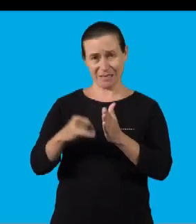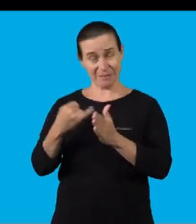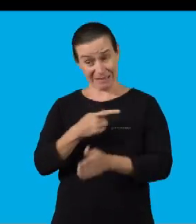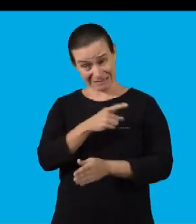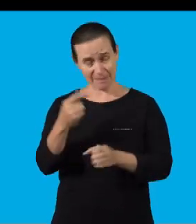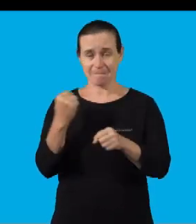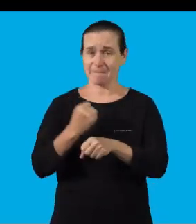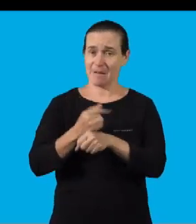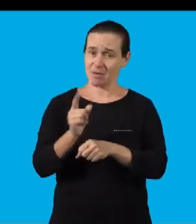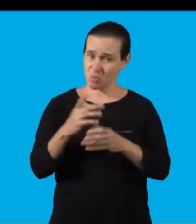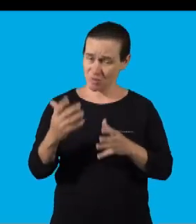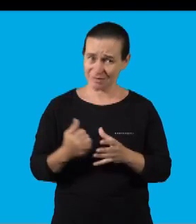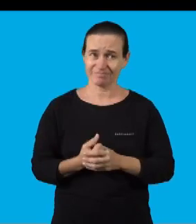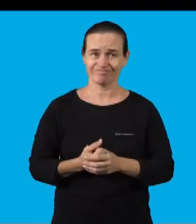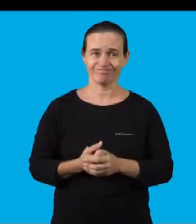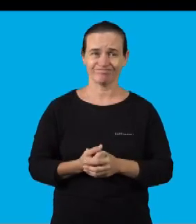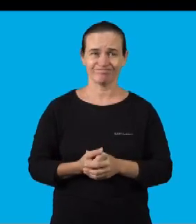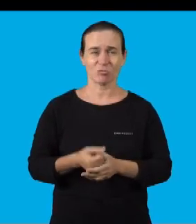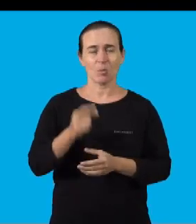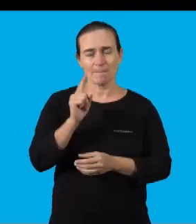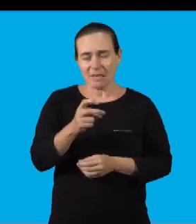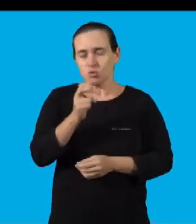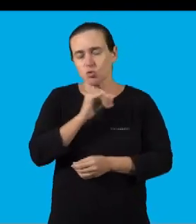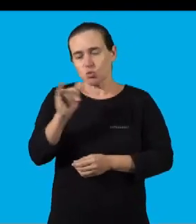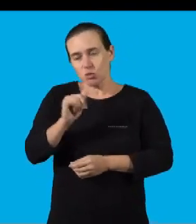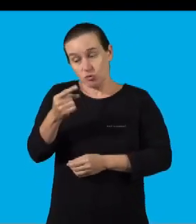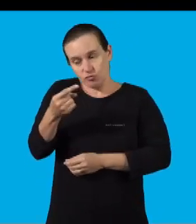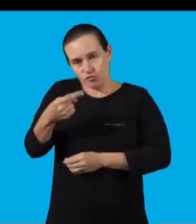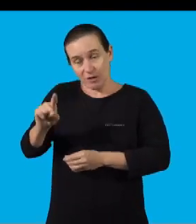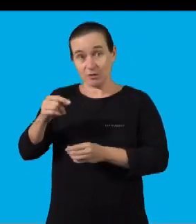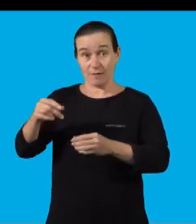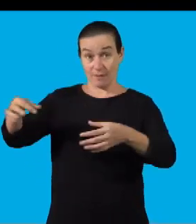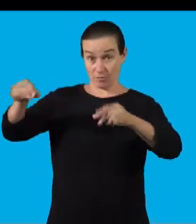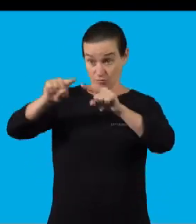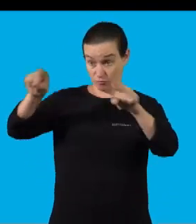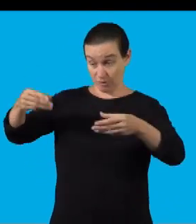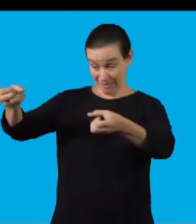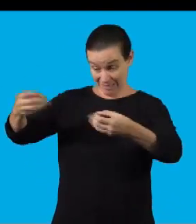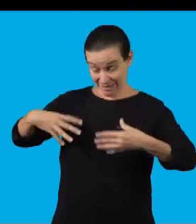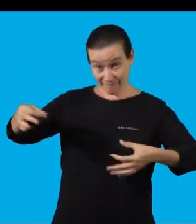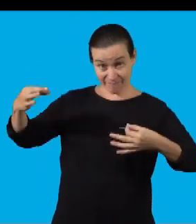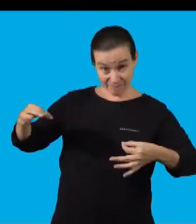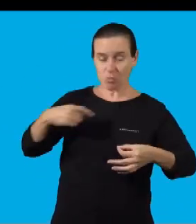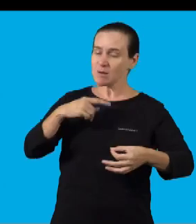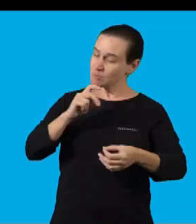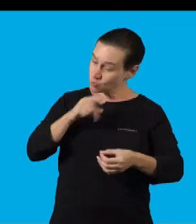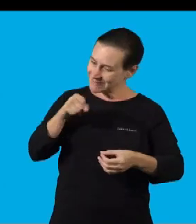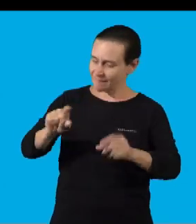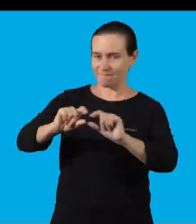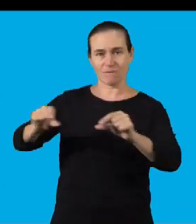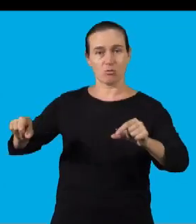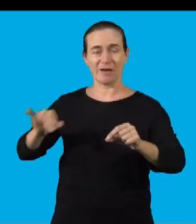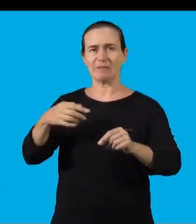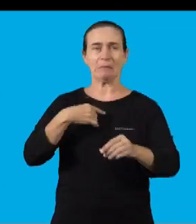errors or misconceptions, remember, you need to use the formula sheet. So you cannot get those formulas wrong,